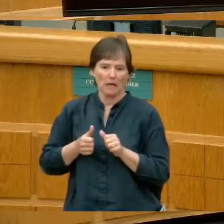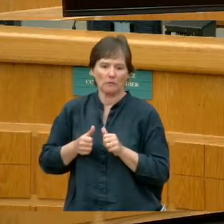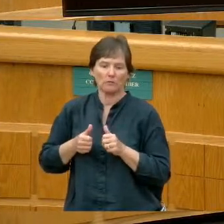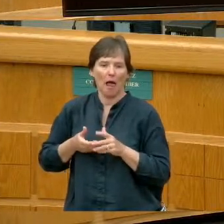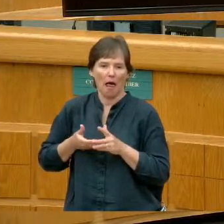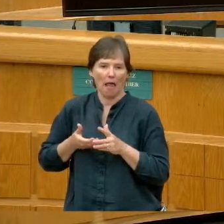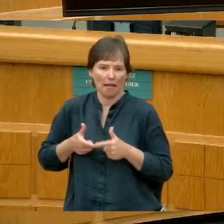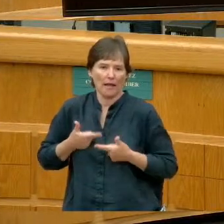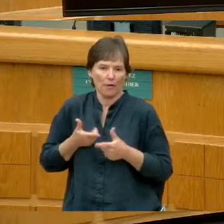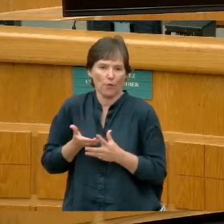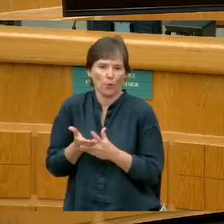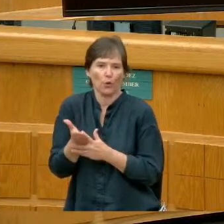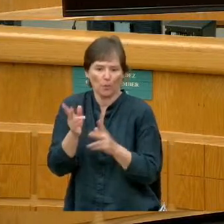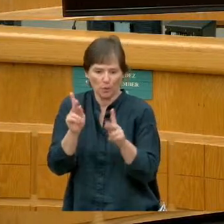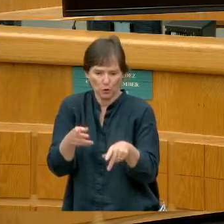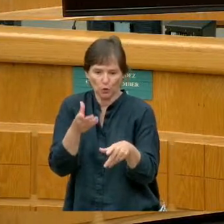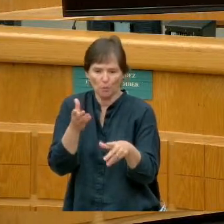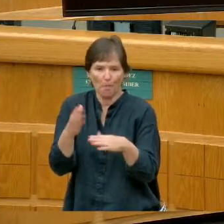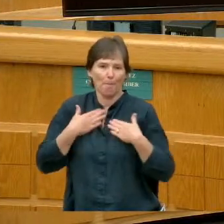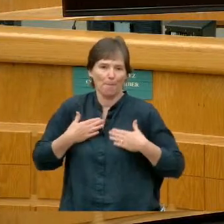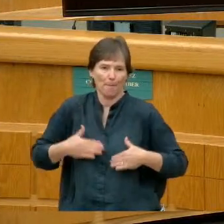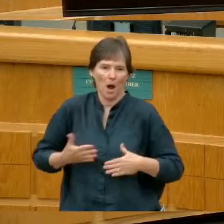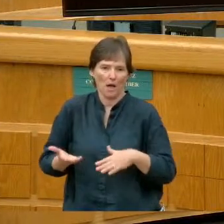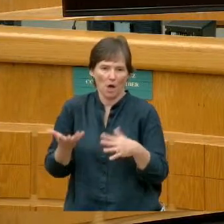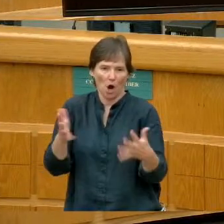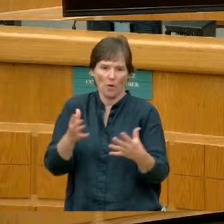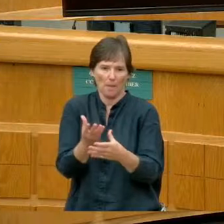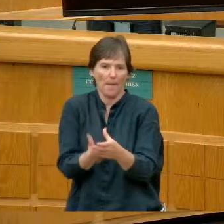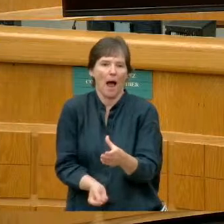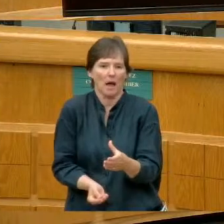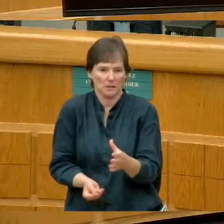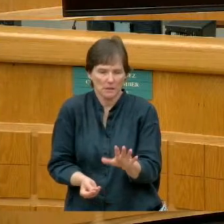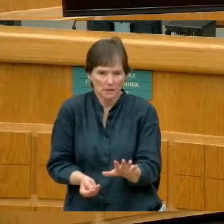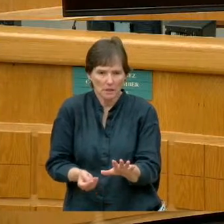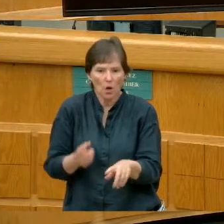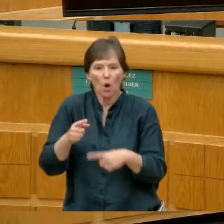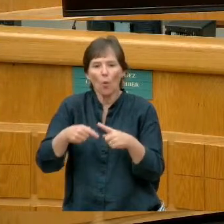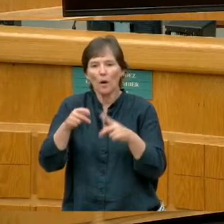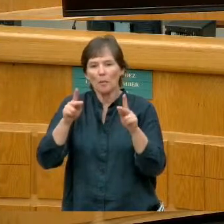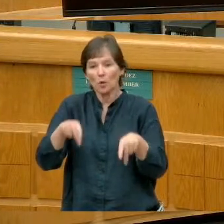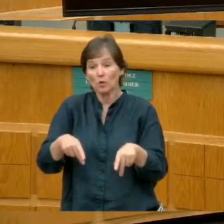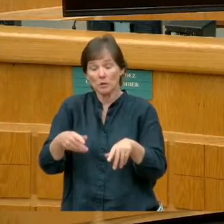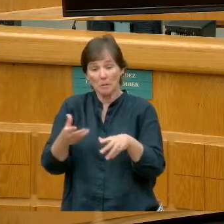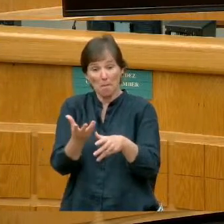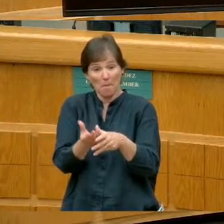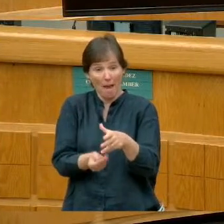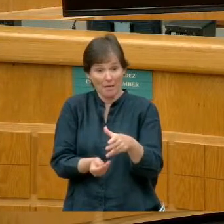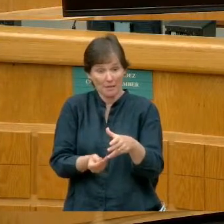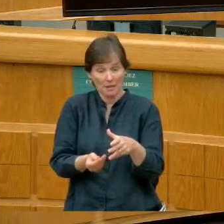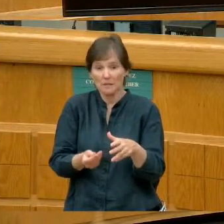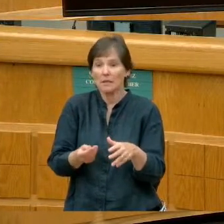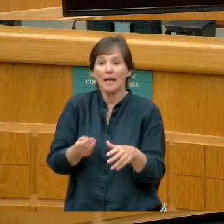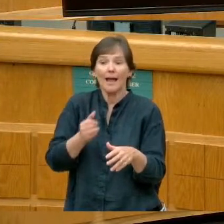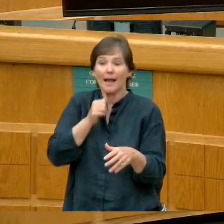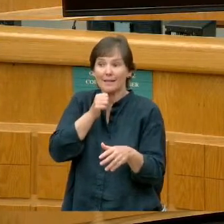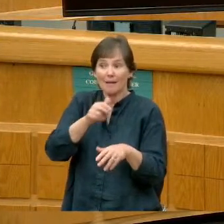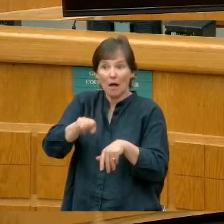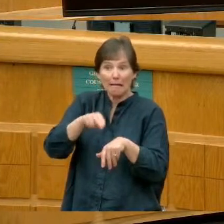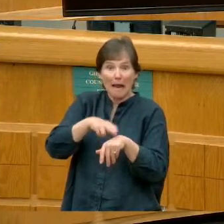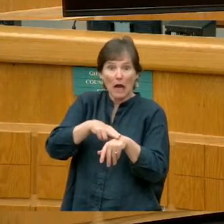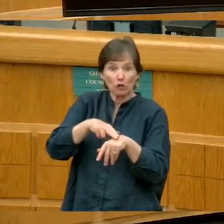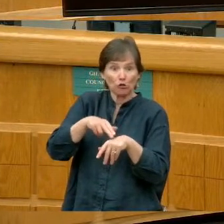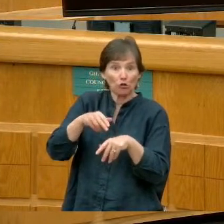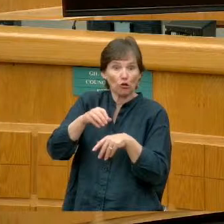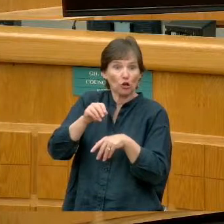attending physician on the death certificate, and it is of natural causes, including coronavirus, it's not